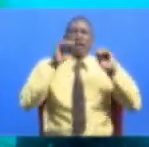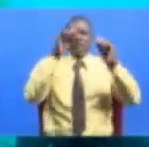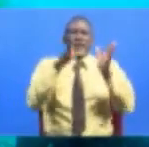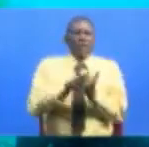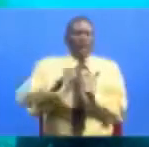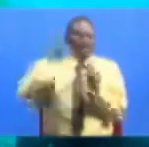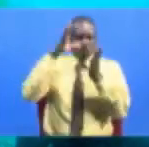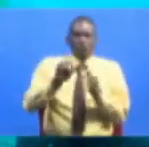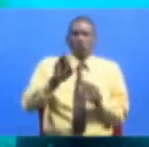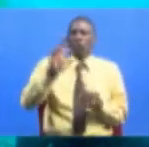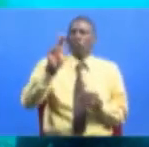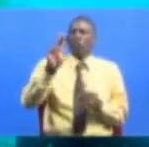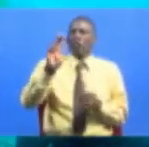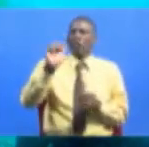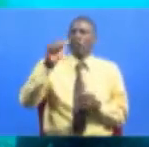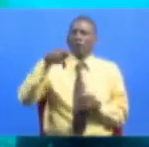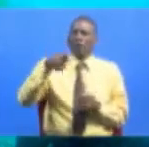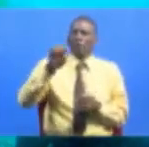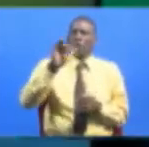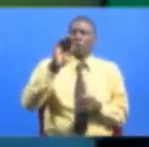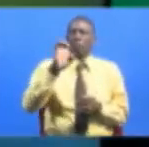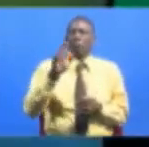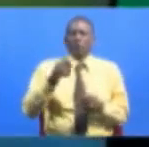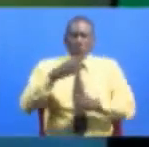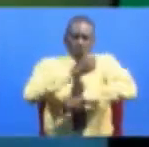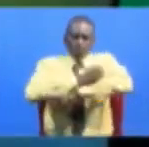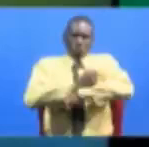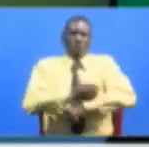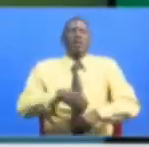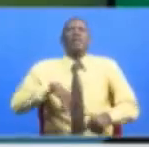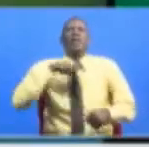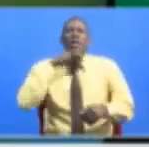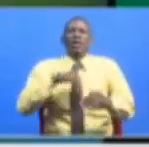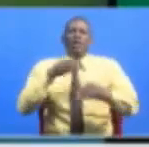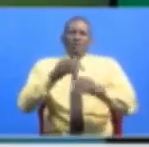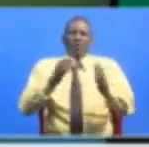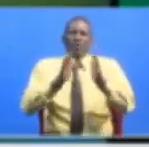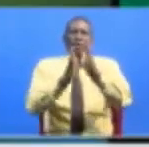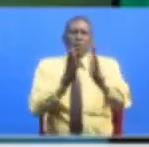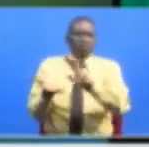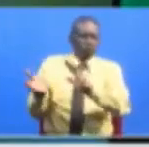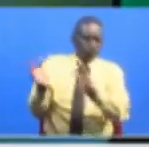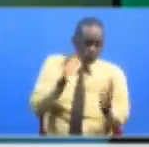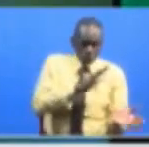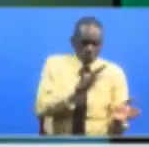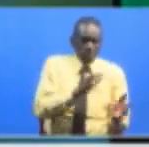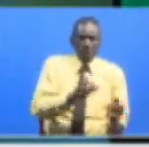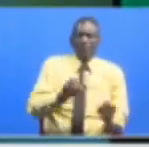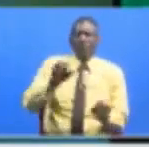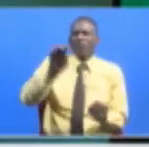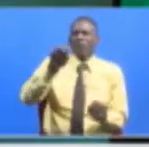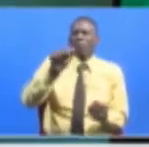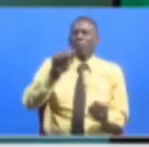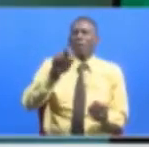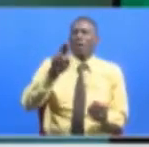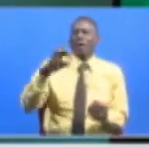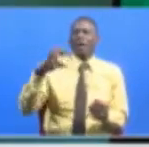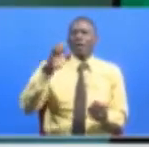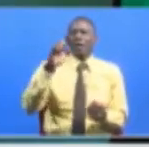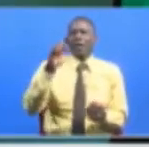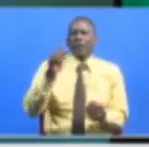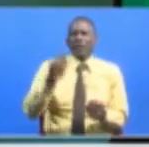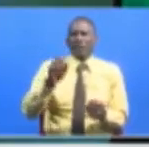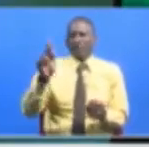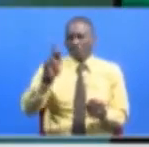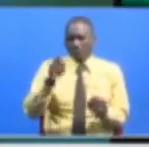School died on the spot where the bus rolled at Patkwanin area along the Marigat Karbanet Road. As Fatuma Bugu reports, 58